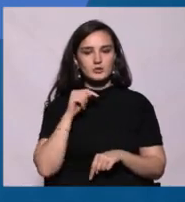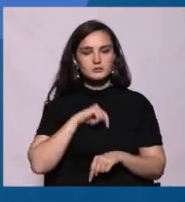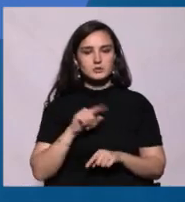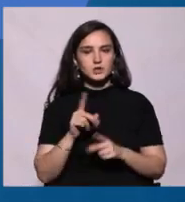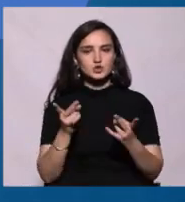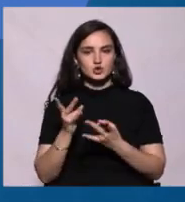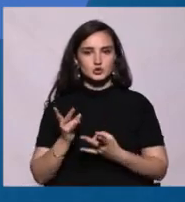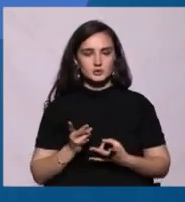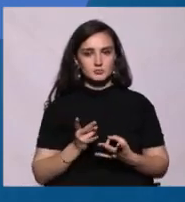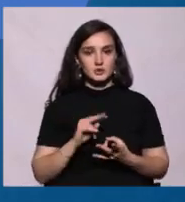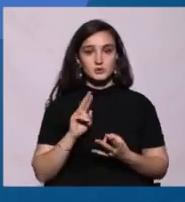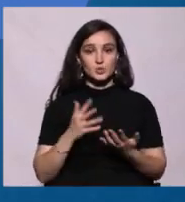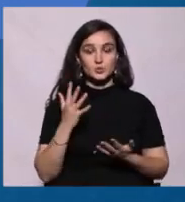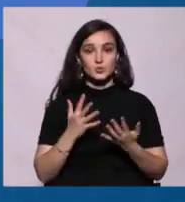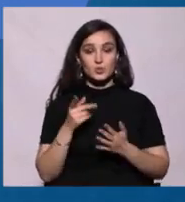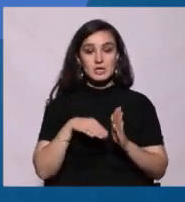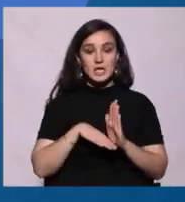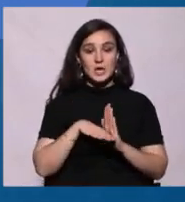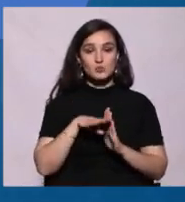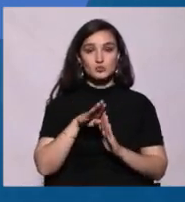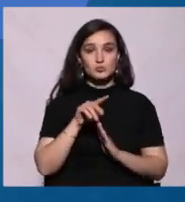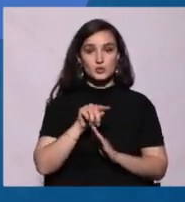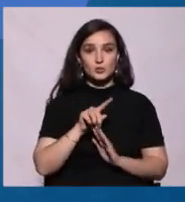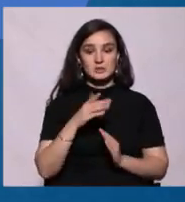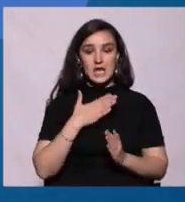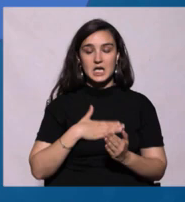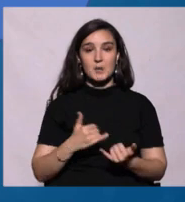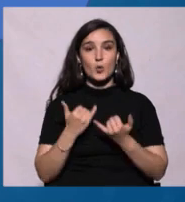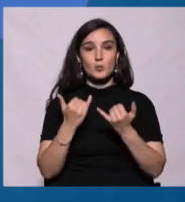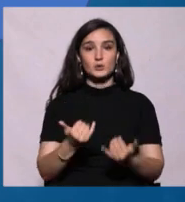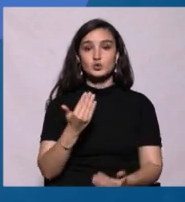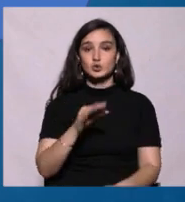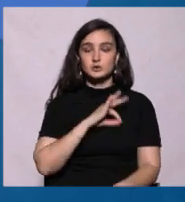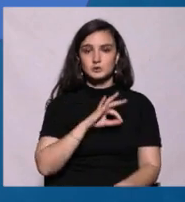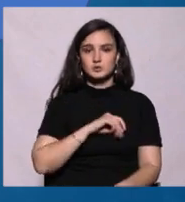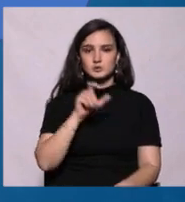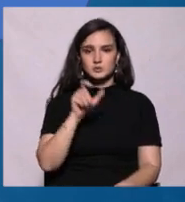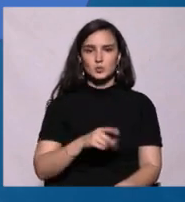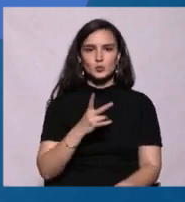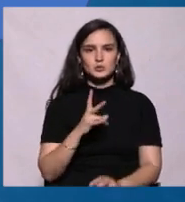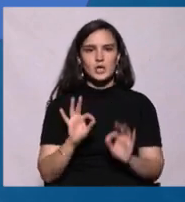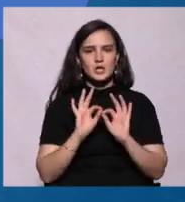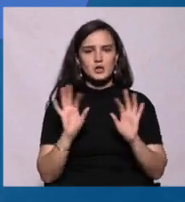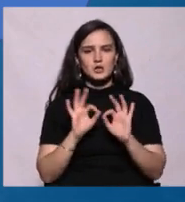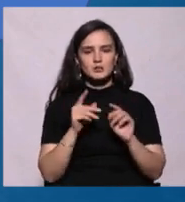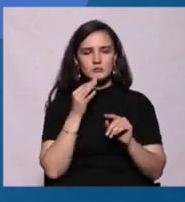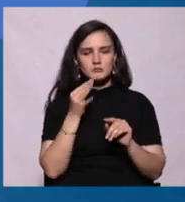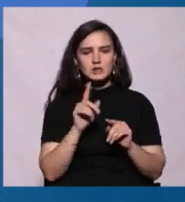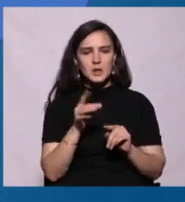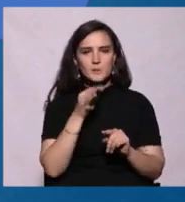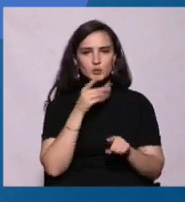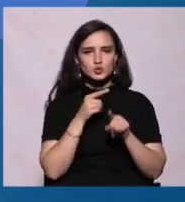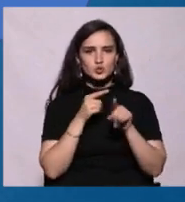needs are. In order to improve your chances to satisfy your customer, try to determine what the customer